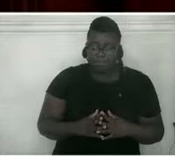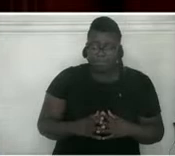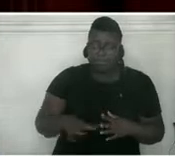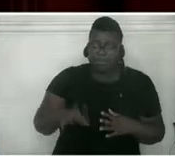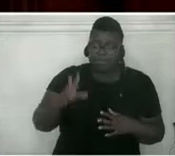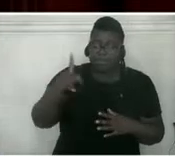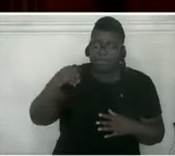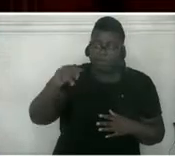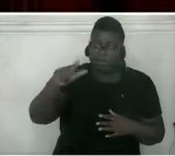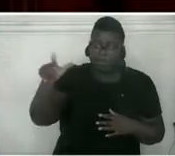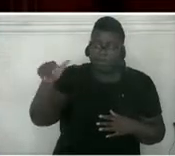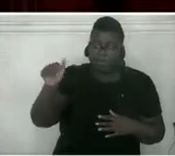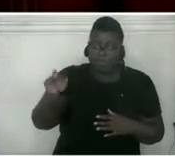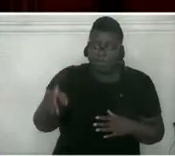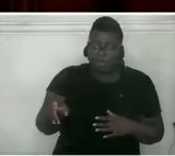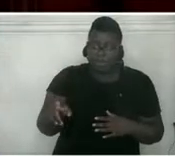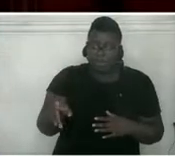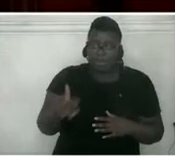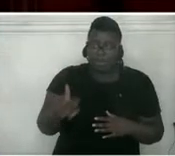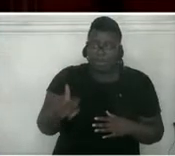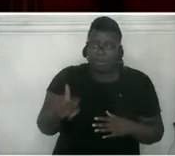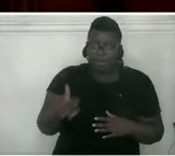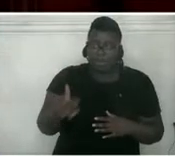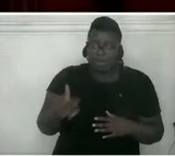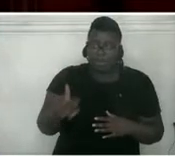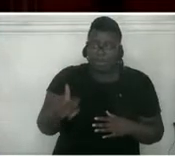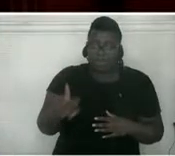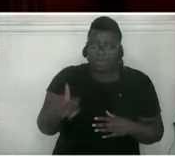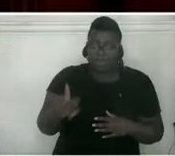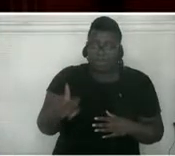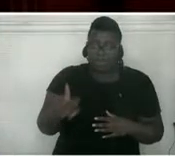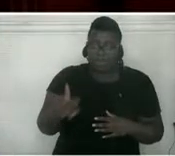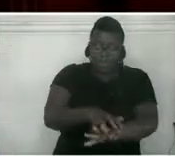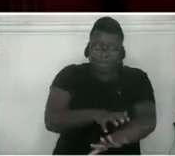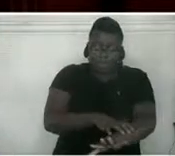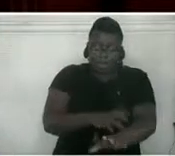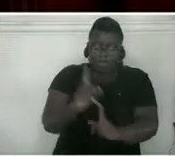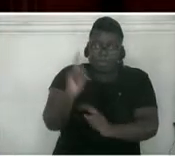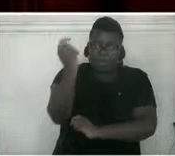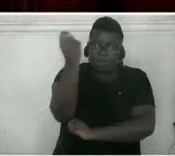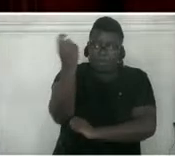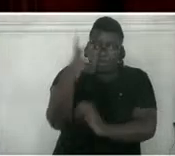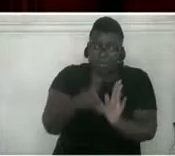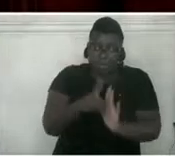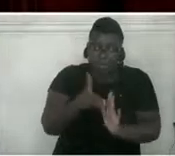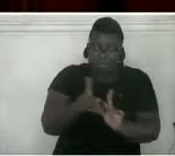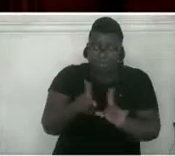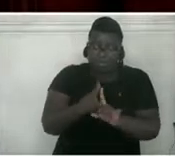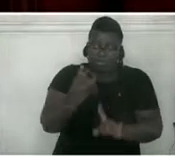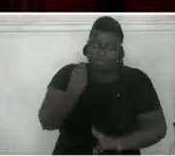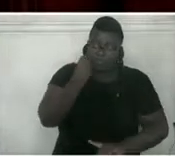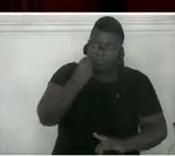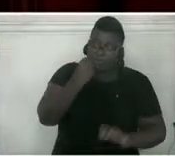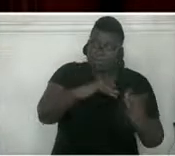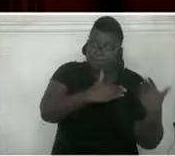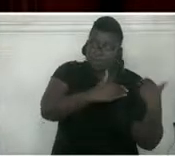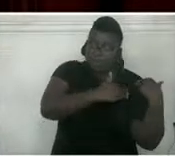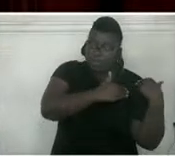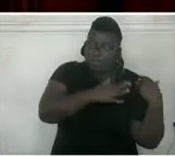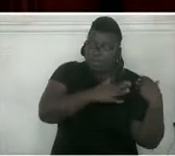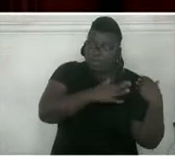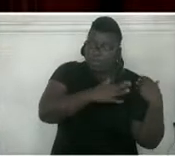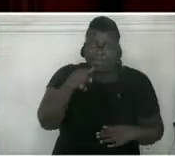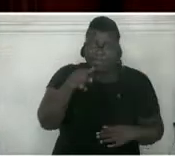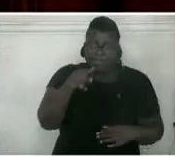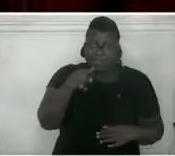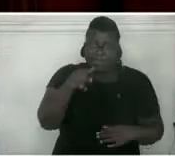pillar of our economy. Agriculture, rural development, and food security is one of the